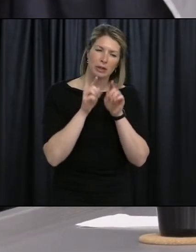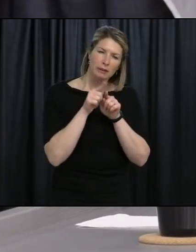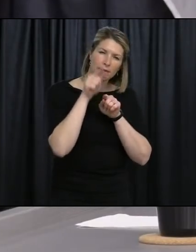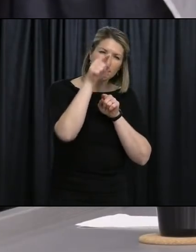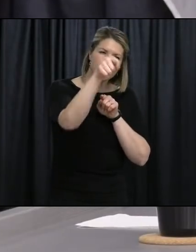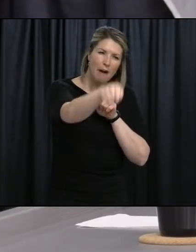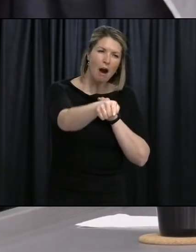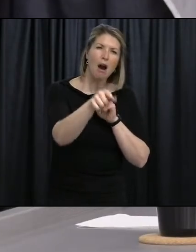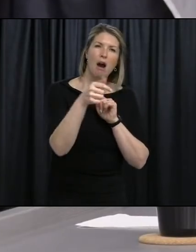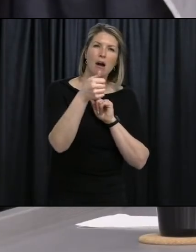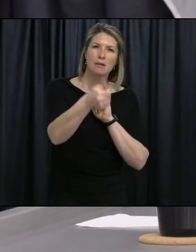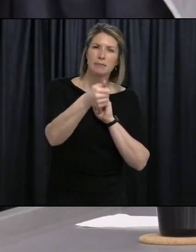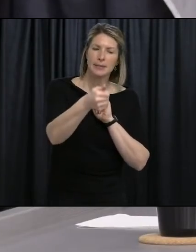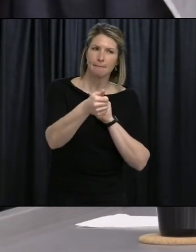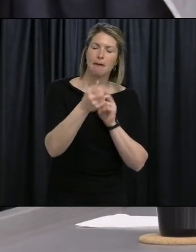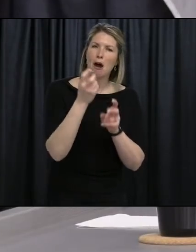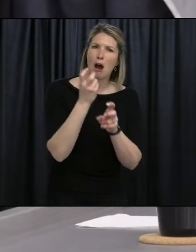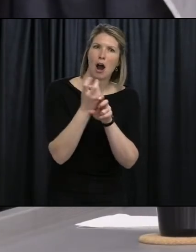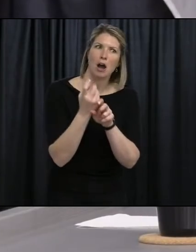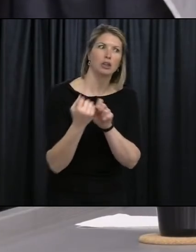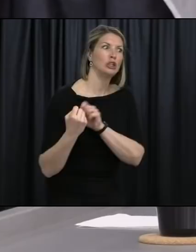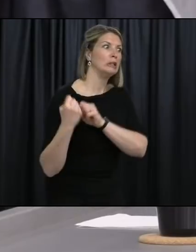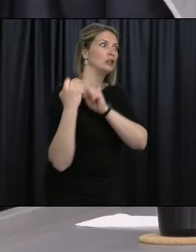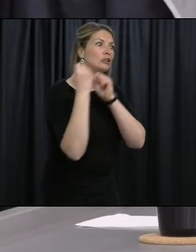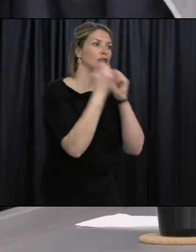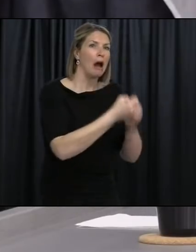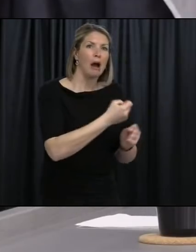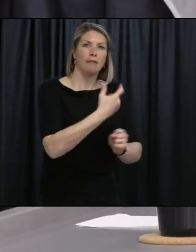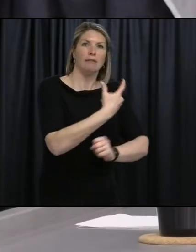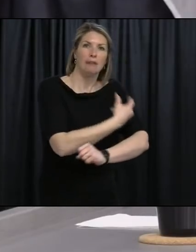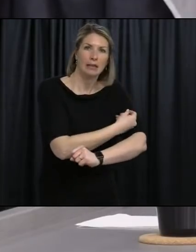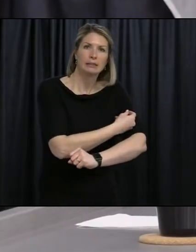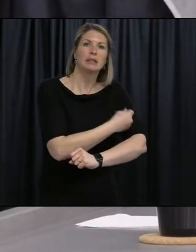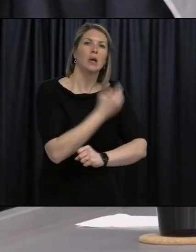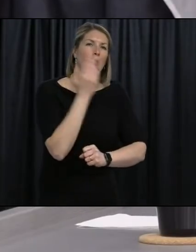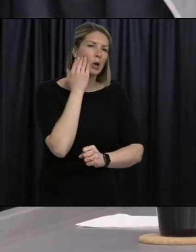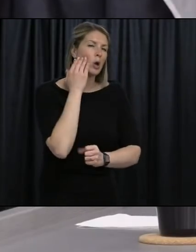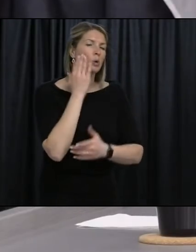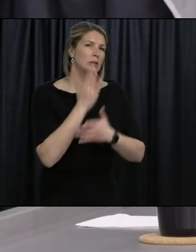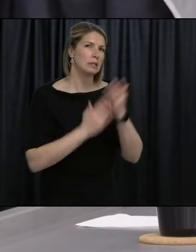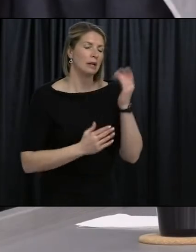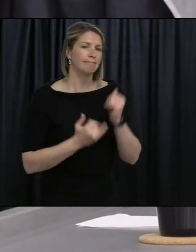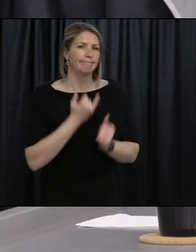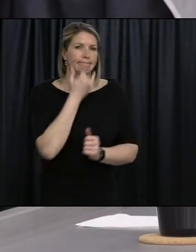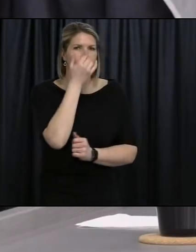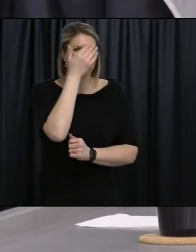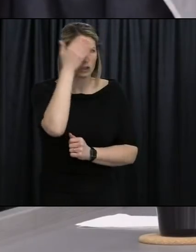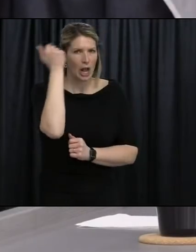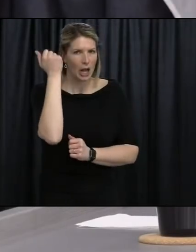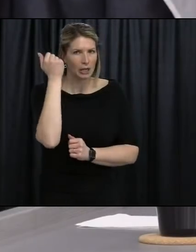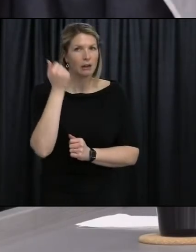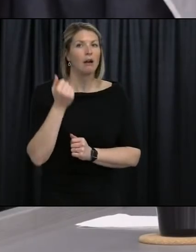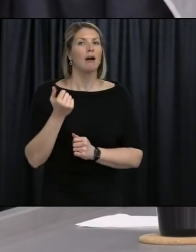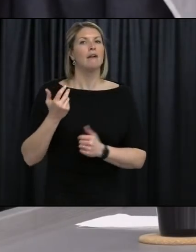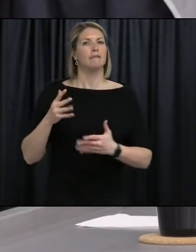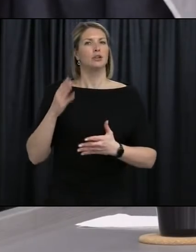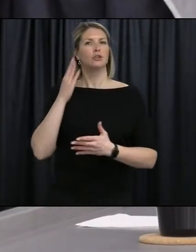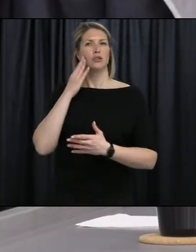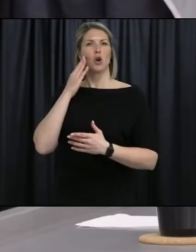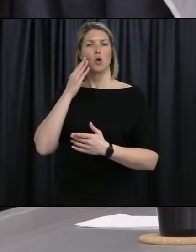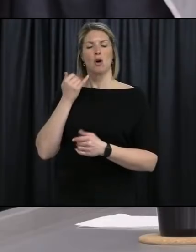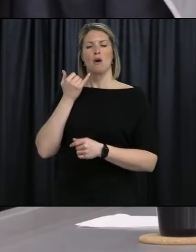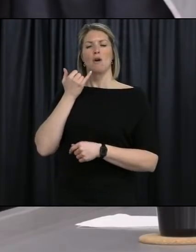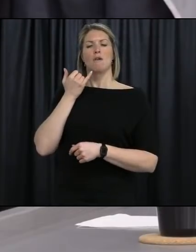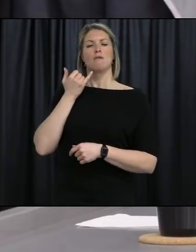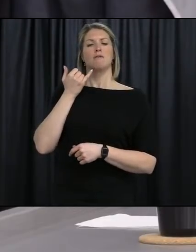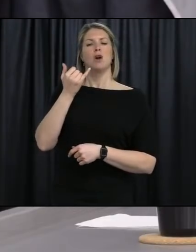before. So there is a phone reminder system that we have set up to certainly